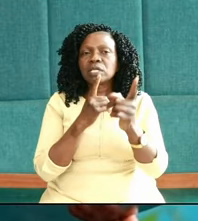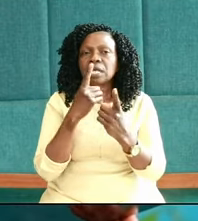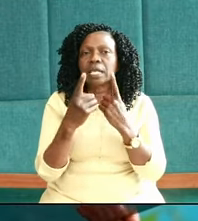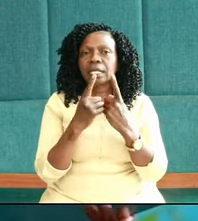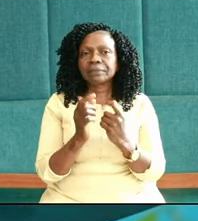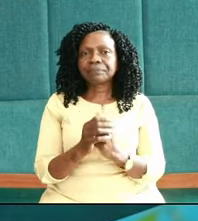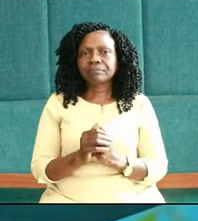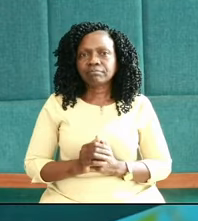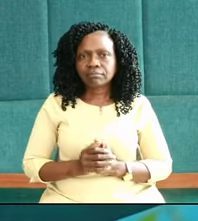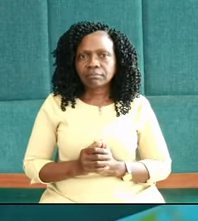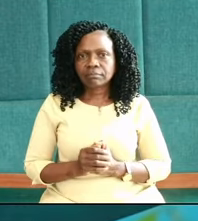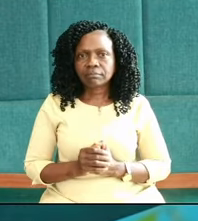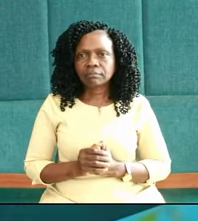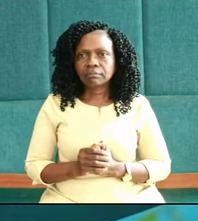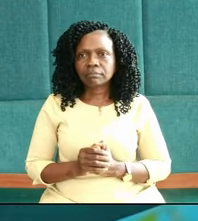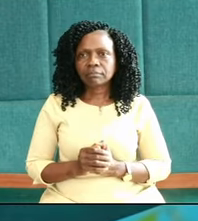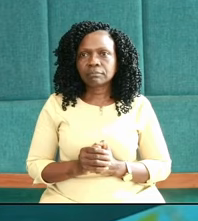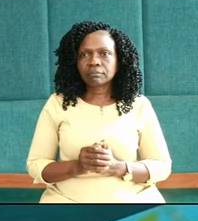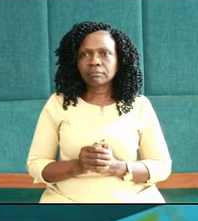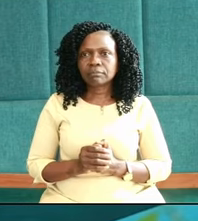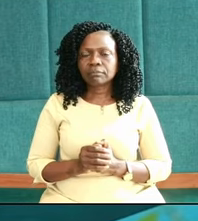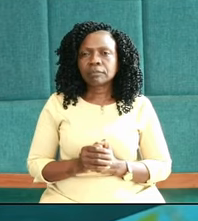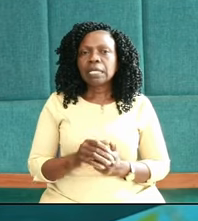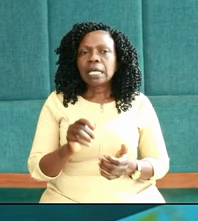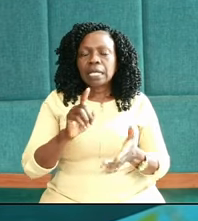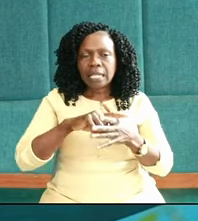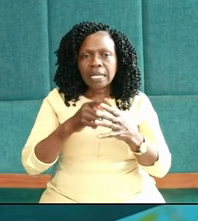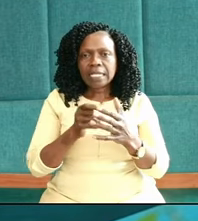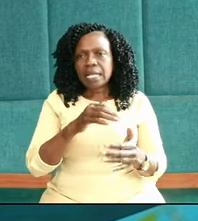saying, again the next day,